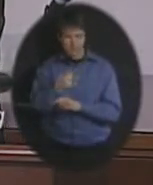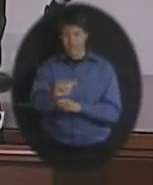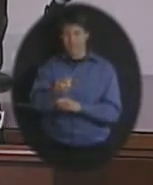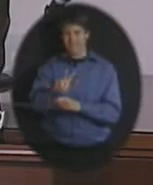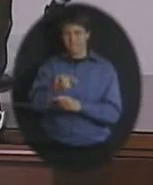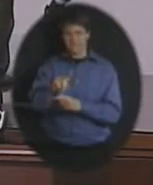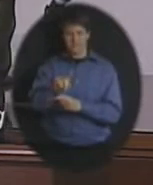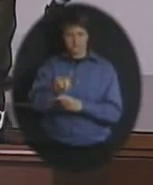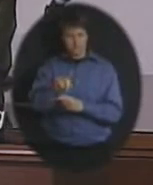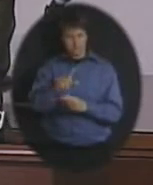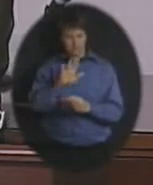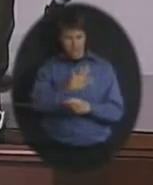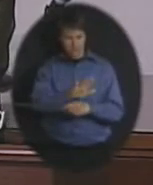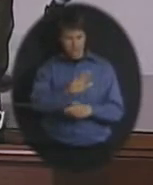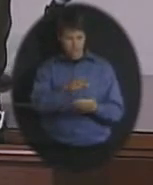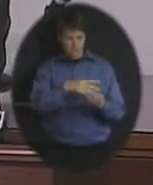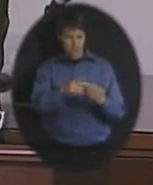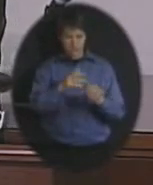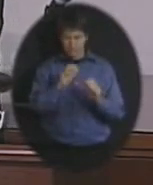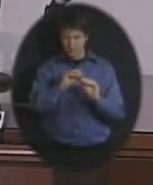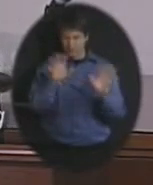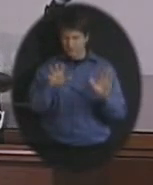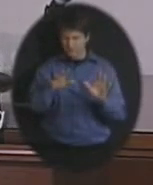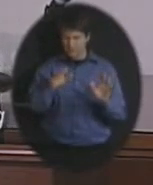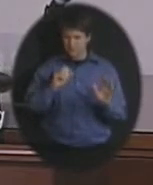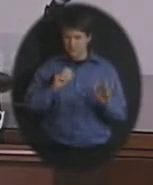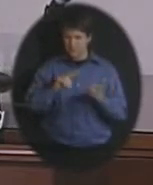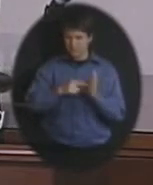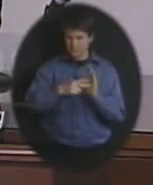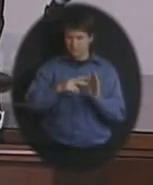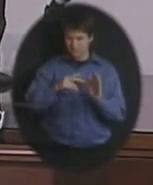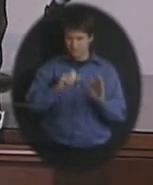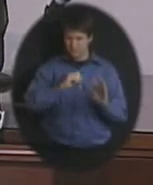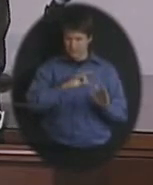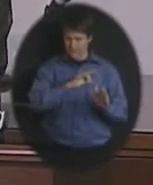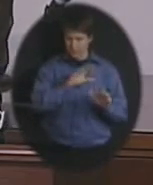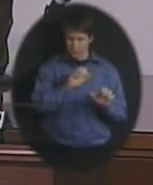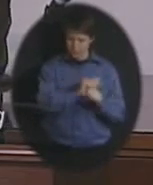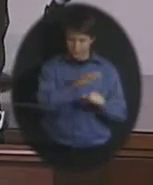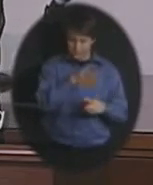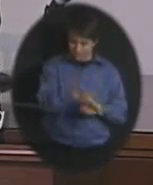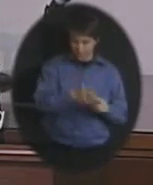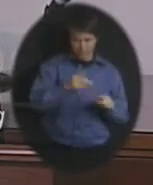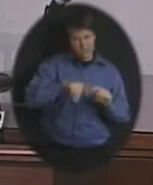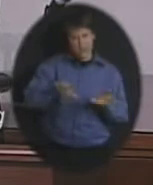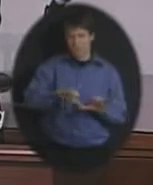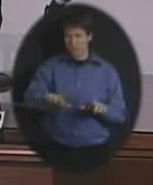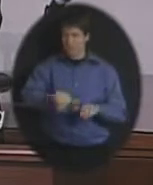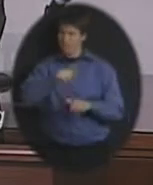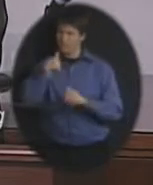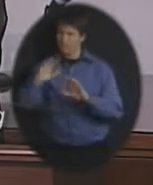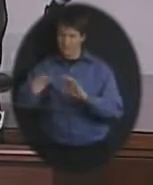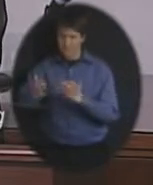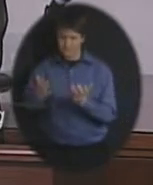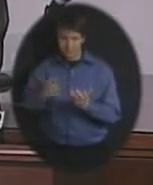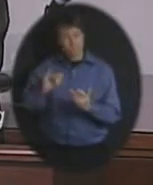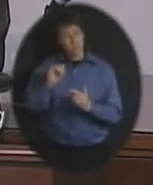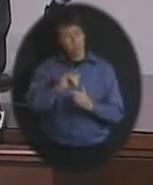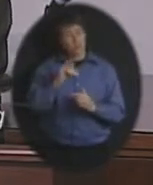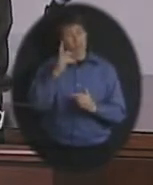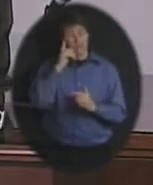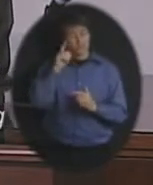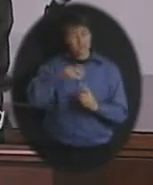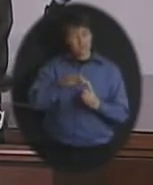it obviously takes staff away from other teaching assignments to be able to do Avid. It also takes, I would say, a special teacher to do